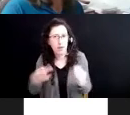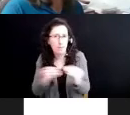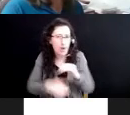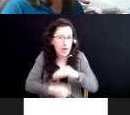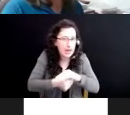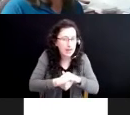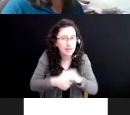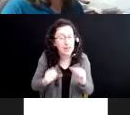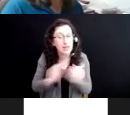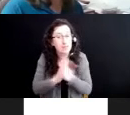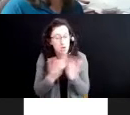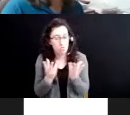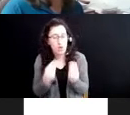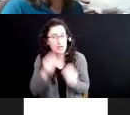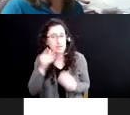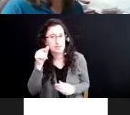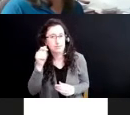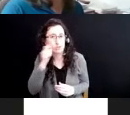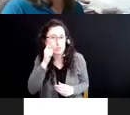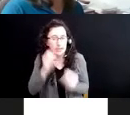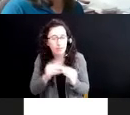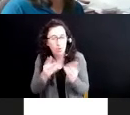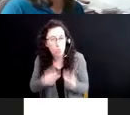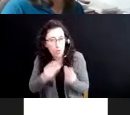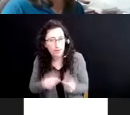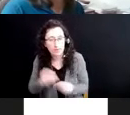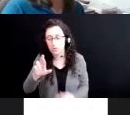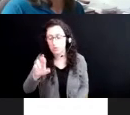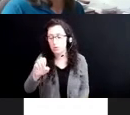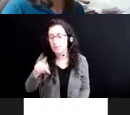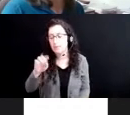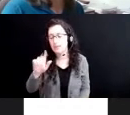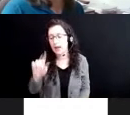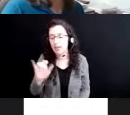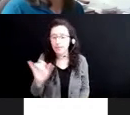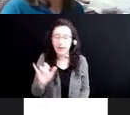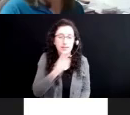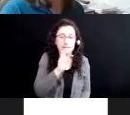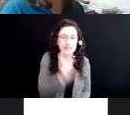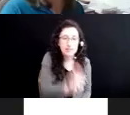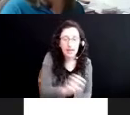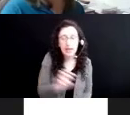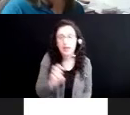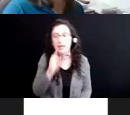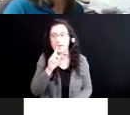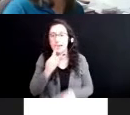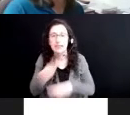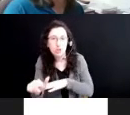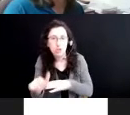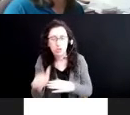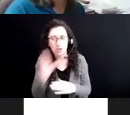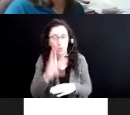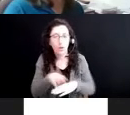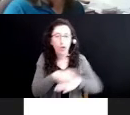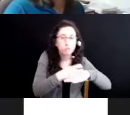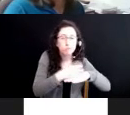hiding places to keep moist. The rocks stay warm, and reptiles like snakes and lizards will bask on them. They're